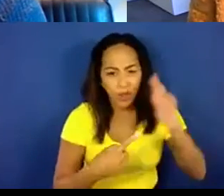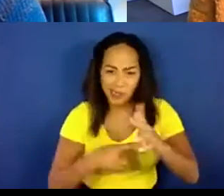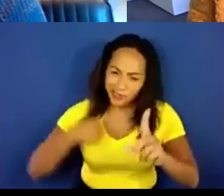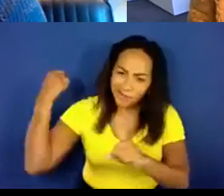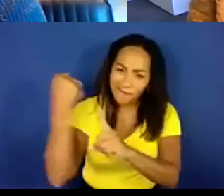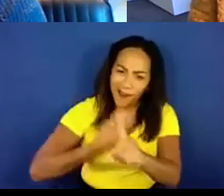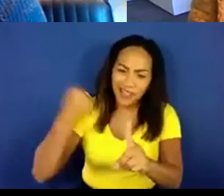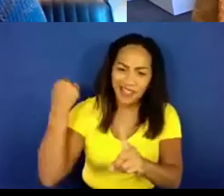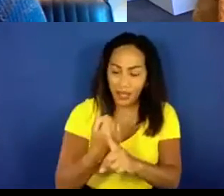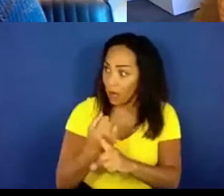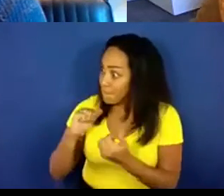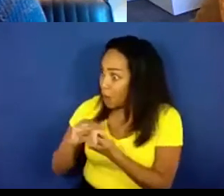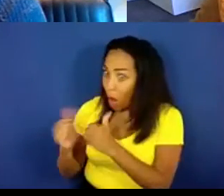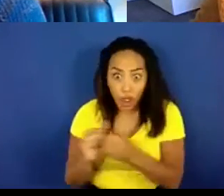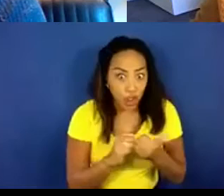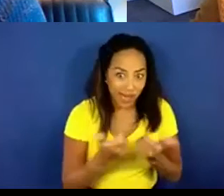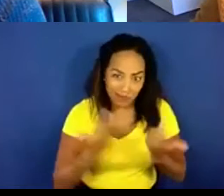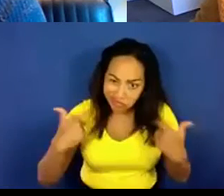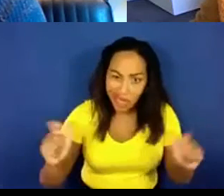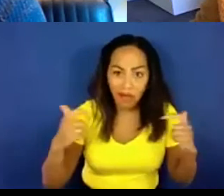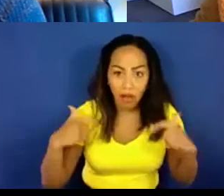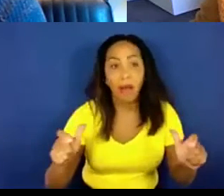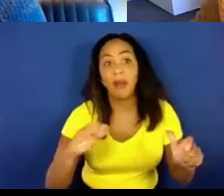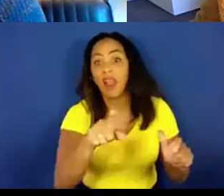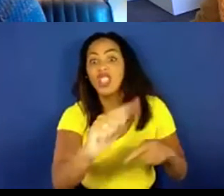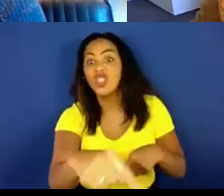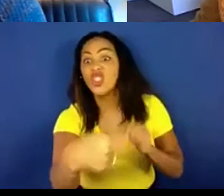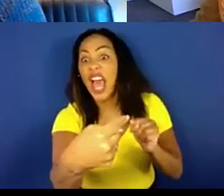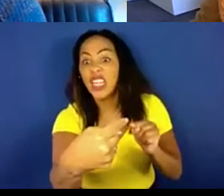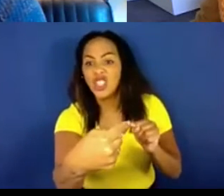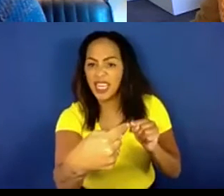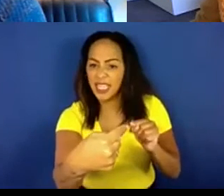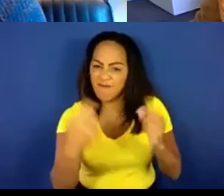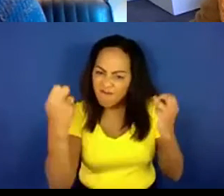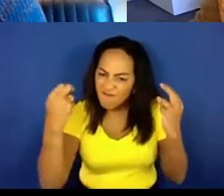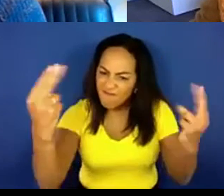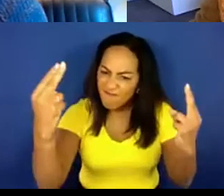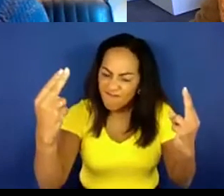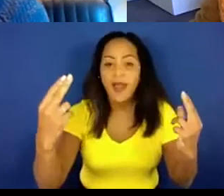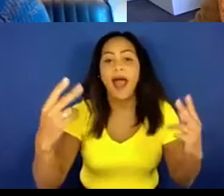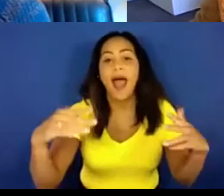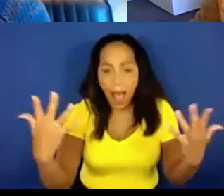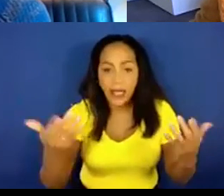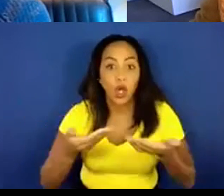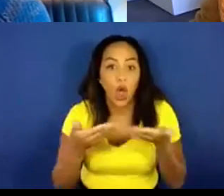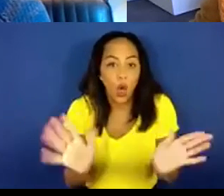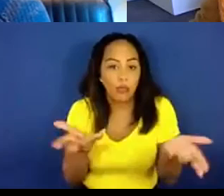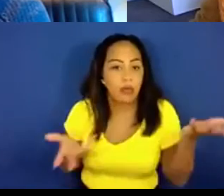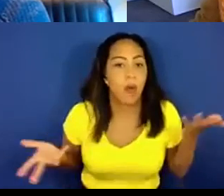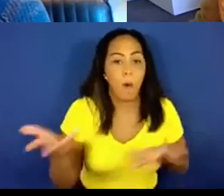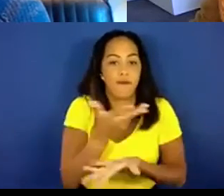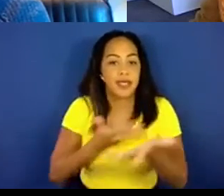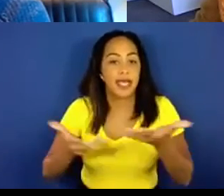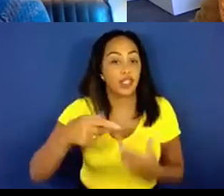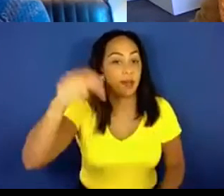going and tackling the challenges that we might experience head on and having open conversations about them. Thank